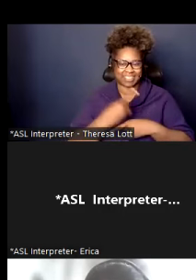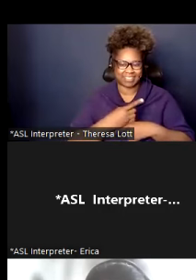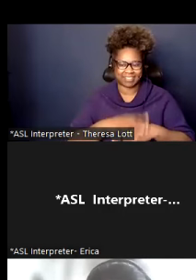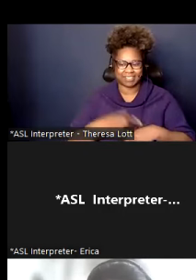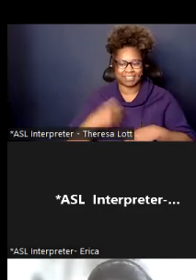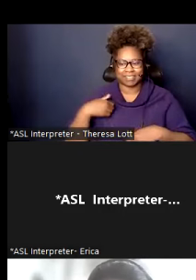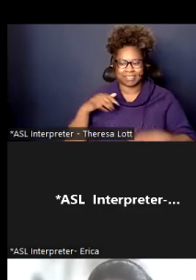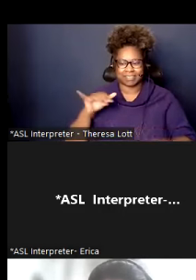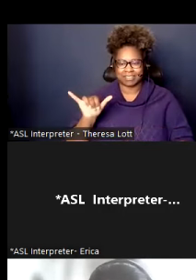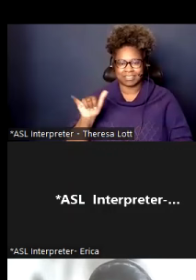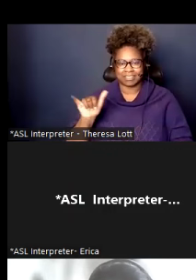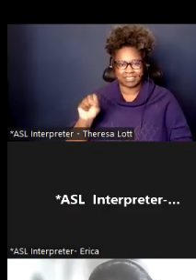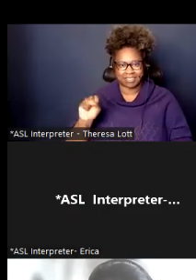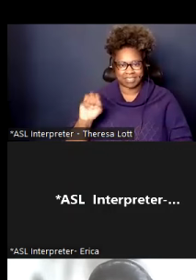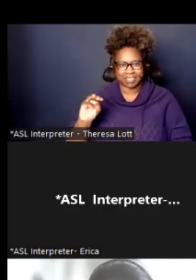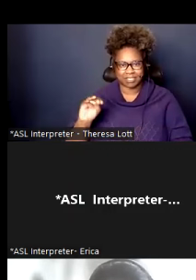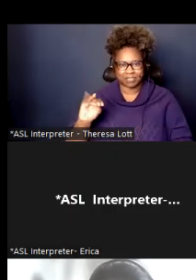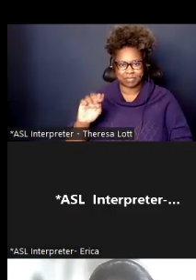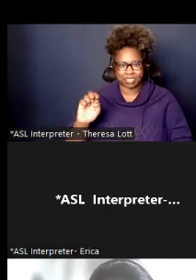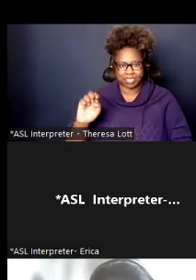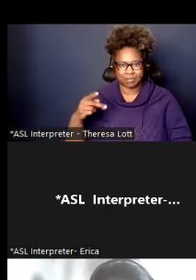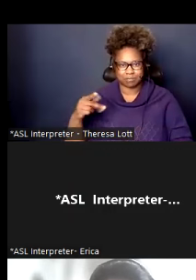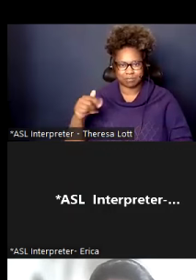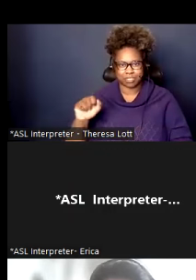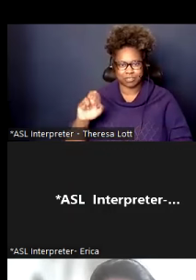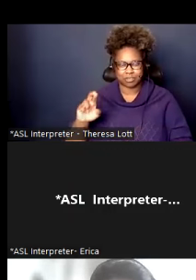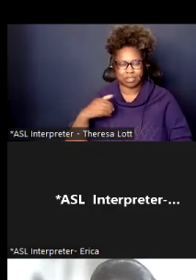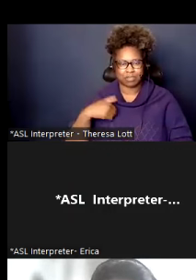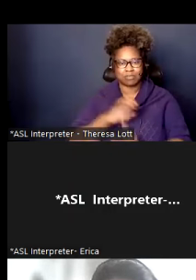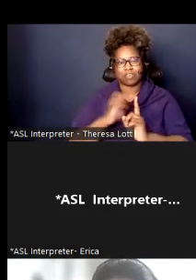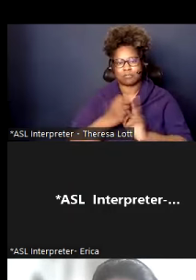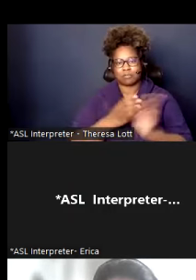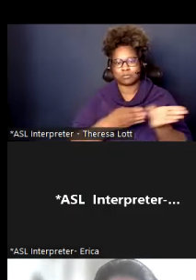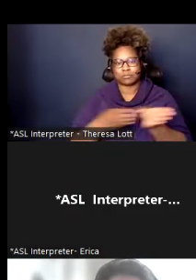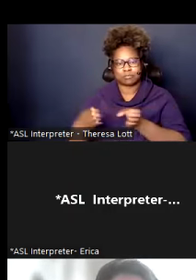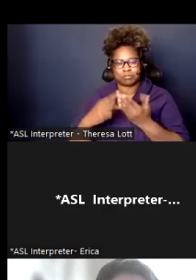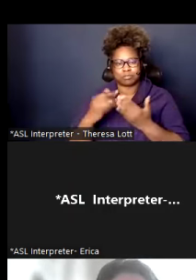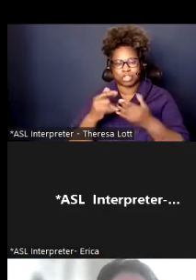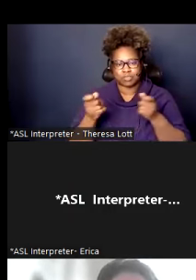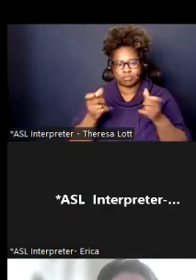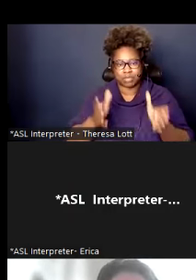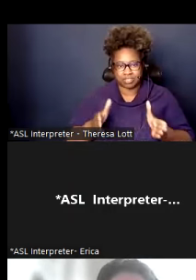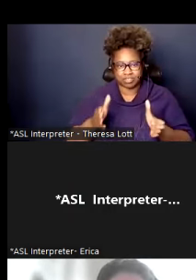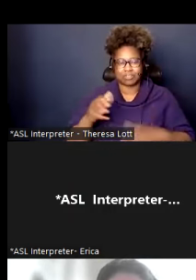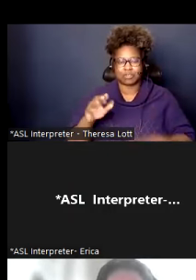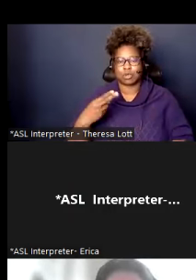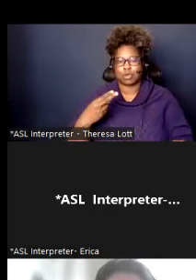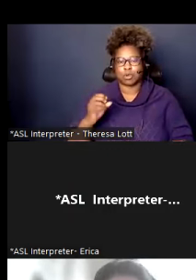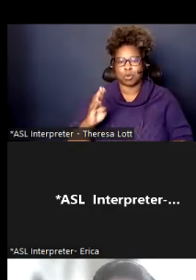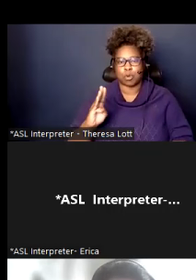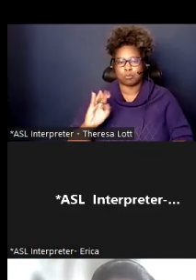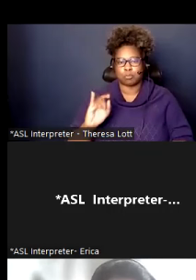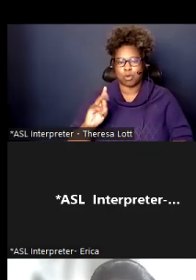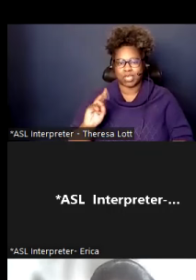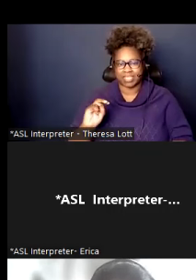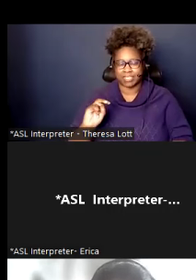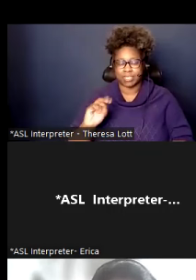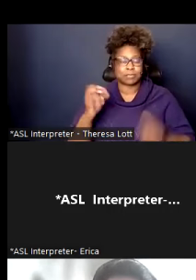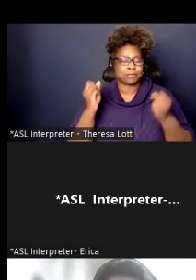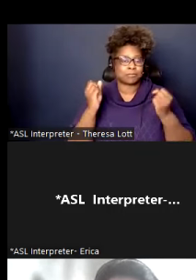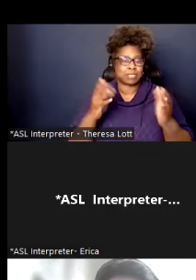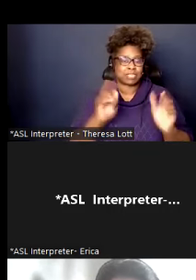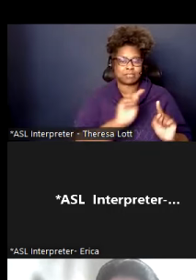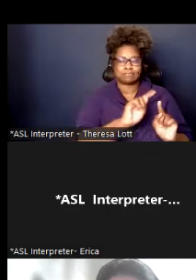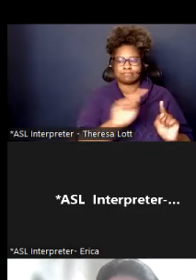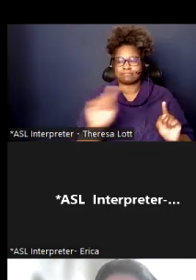Yasmin Passar, and I'm an environmental planner and project manager with the City of Hoboken. And you're also joined here today by many other members of